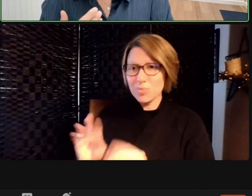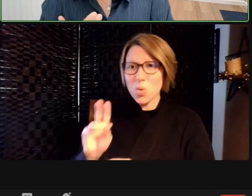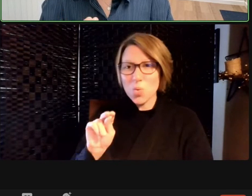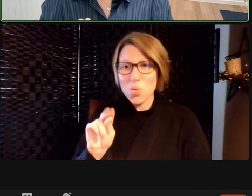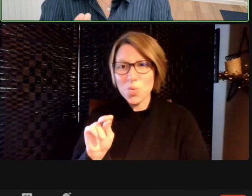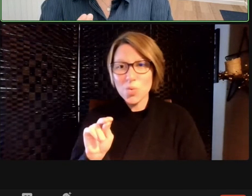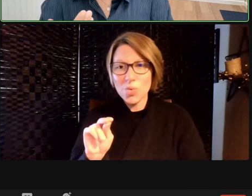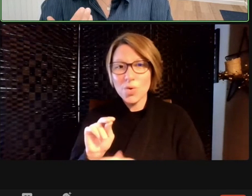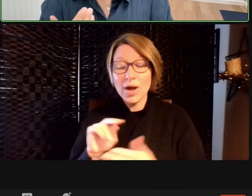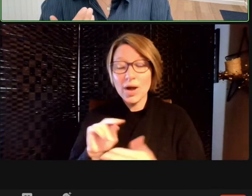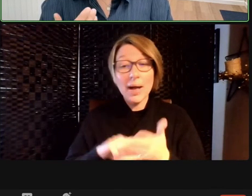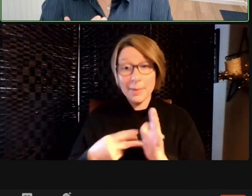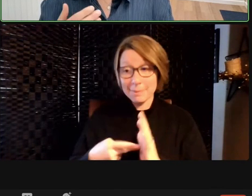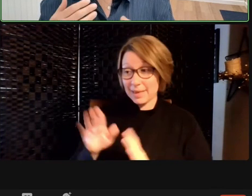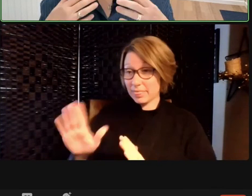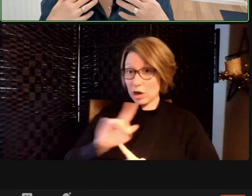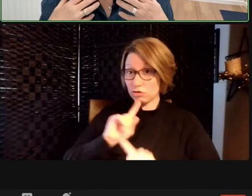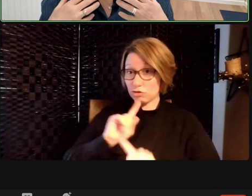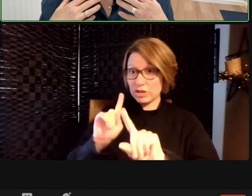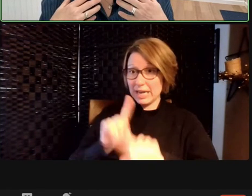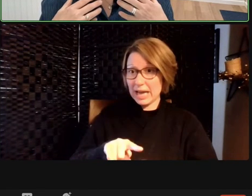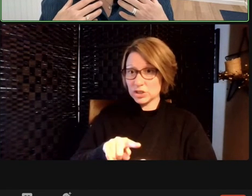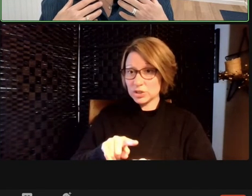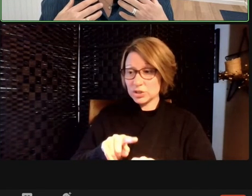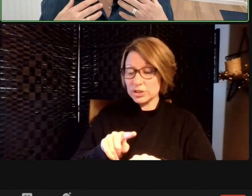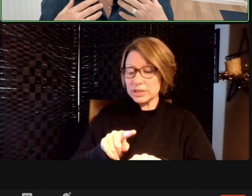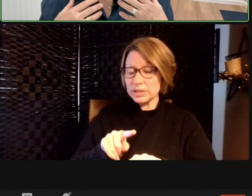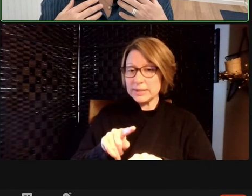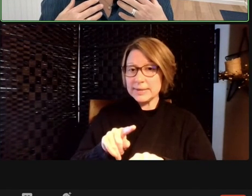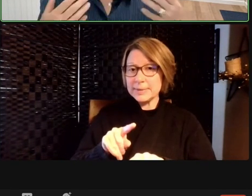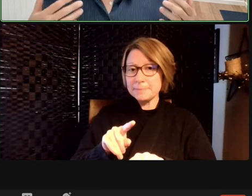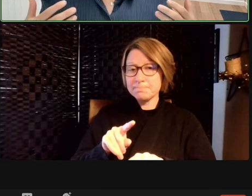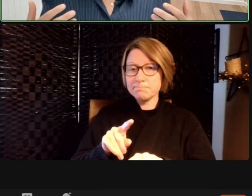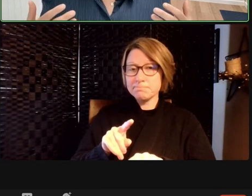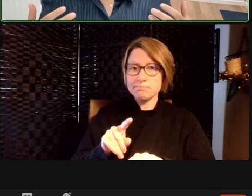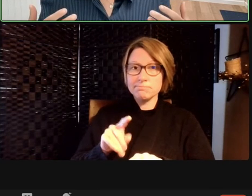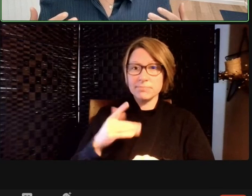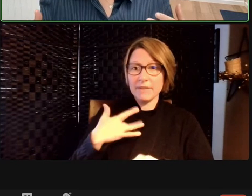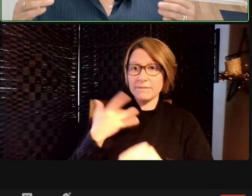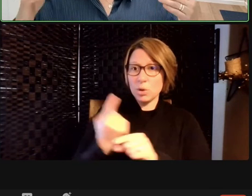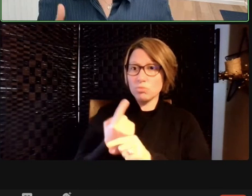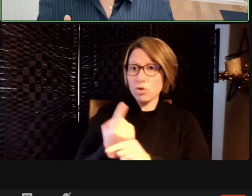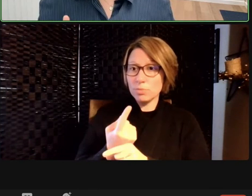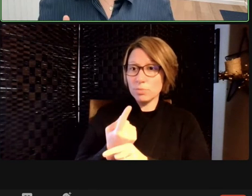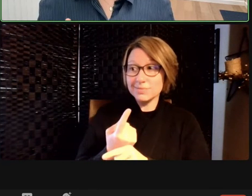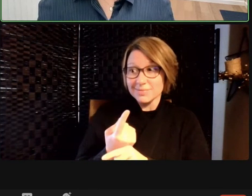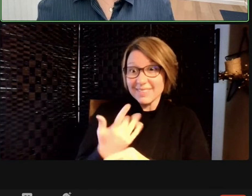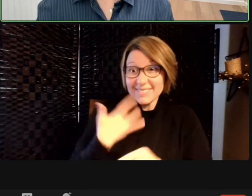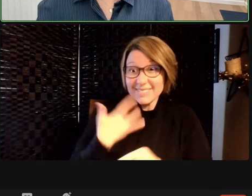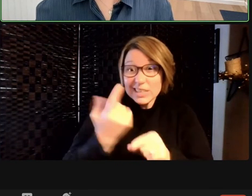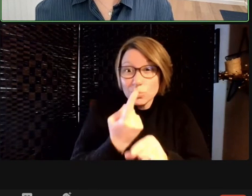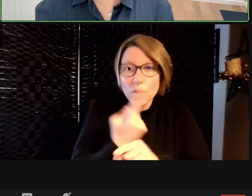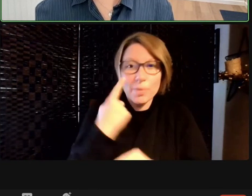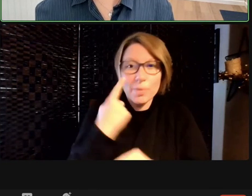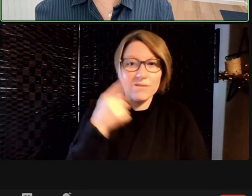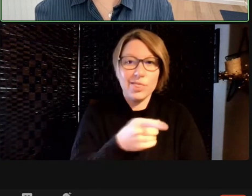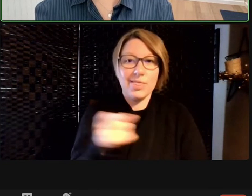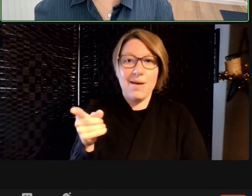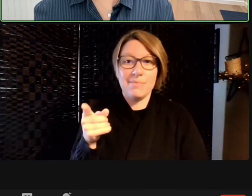mean that their reaction to them doesn't feel um, appropriate or at the right level.